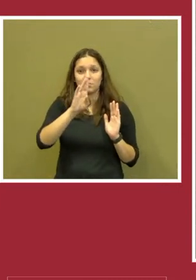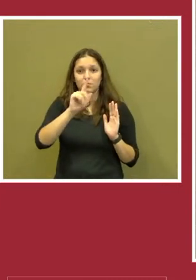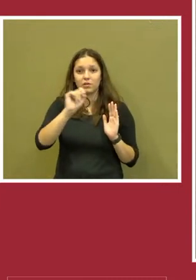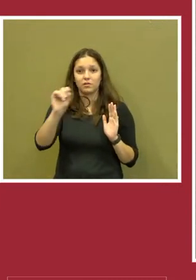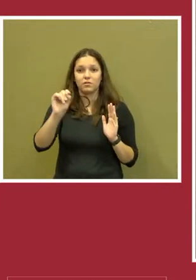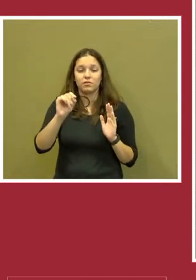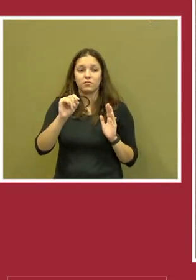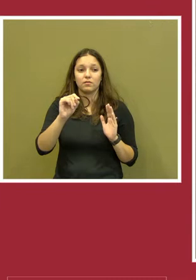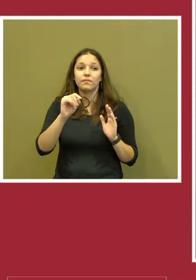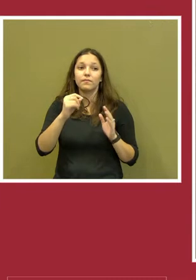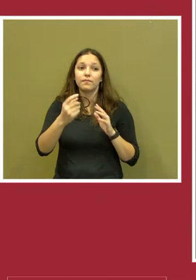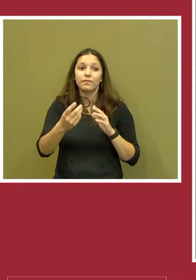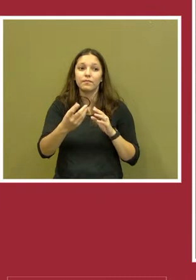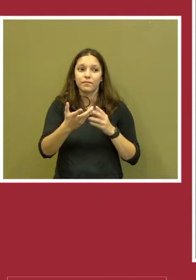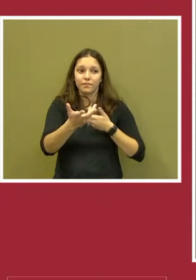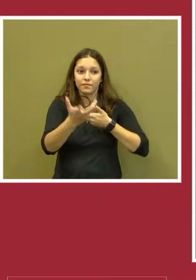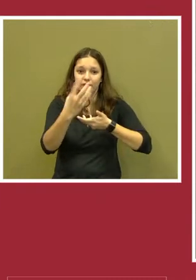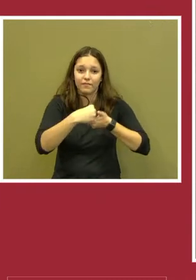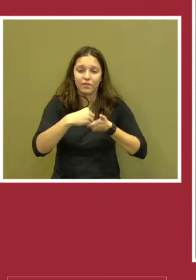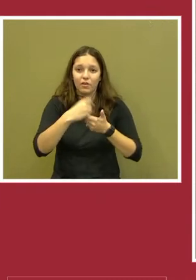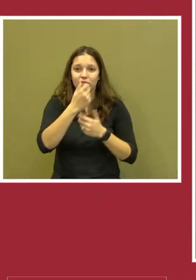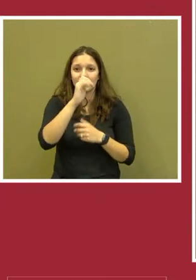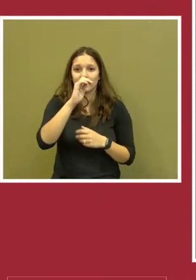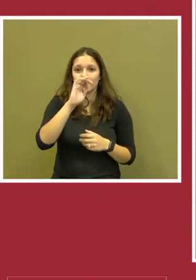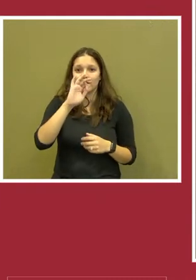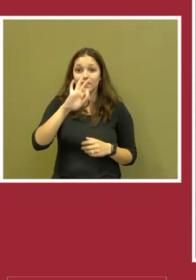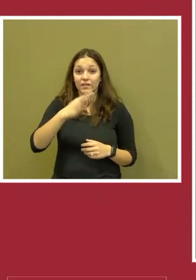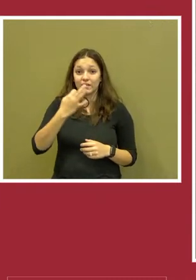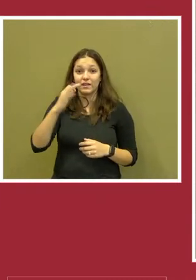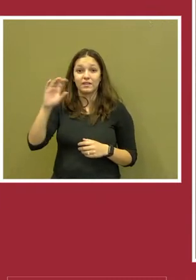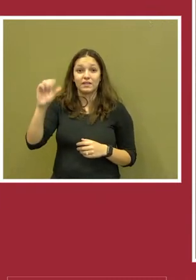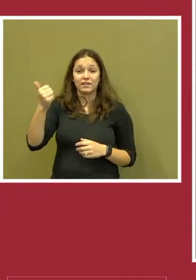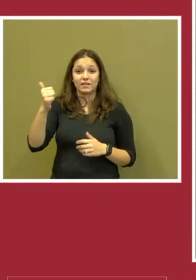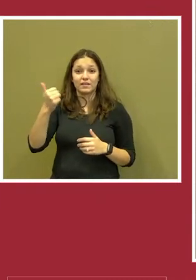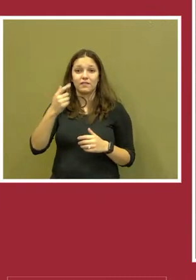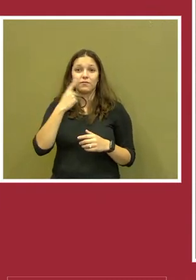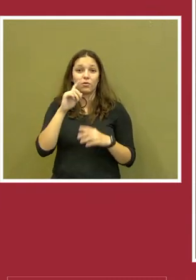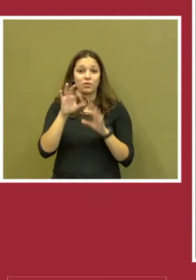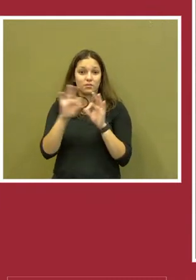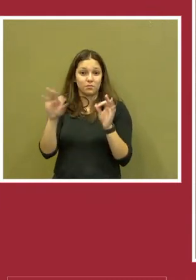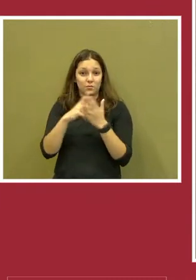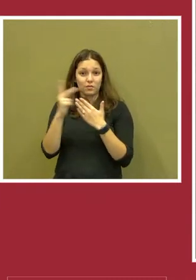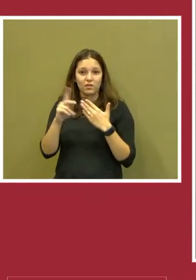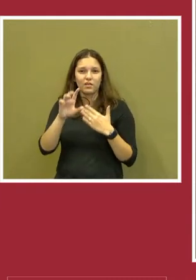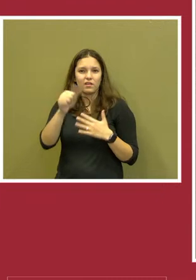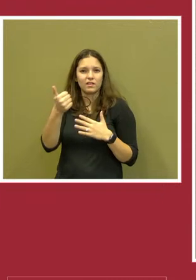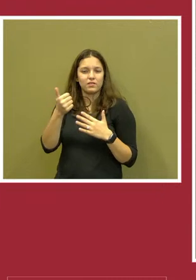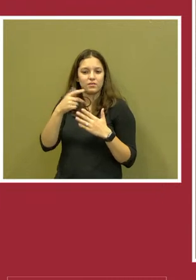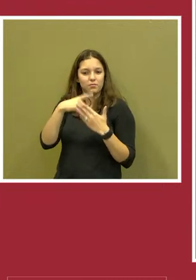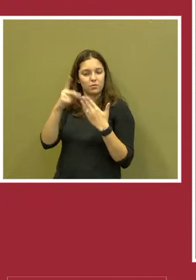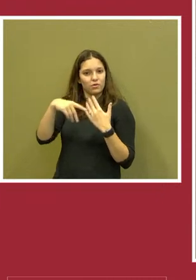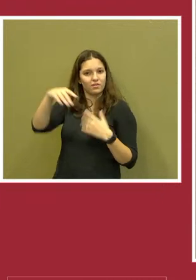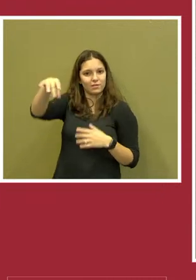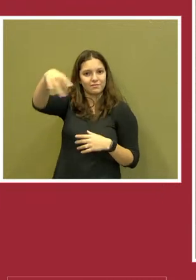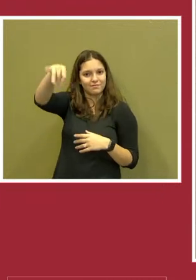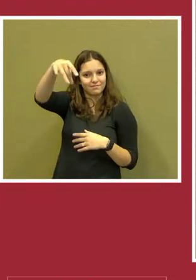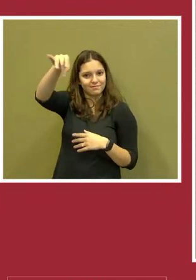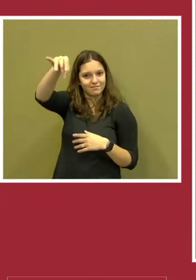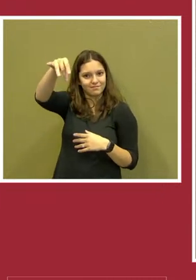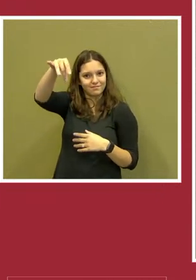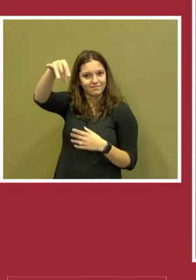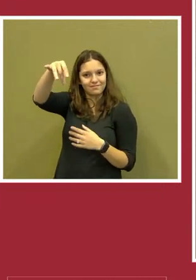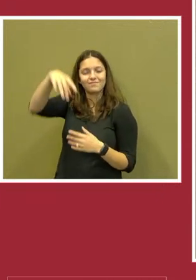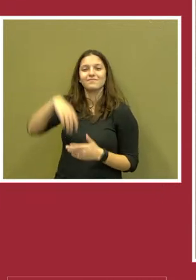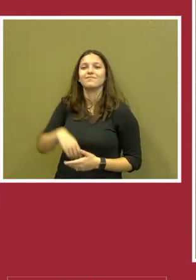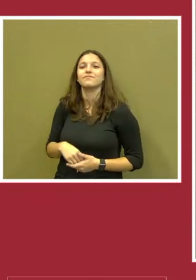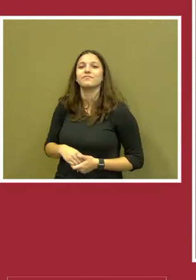and 10 so they feel ready for maybe a diploma program. There's another program, just to kind of tease it out there, a little bit of a carrot. There's something